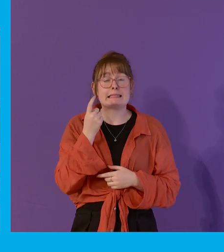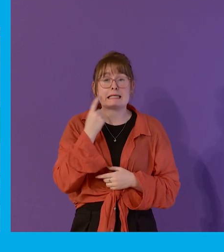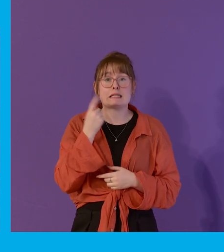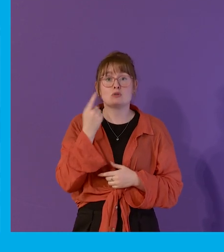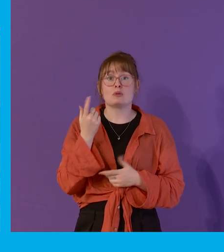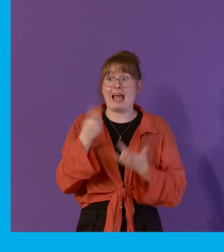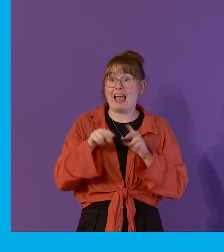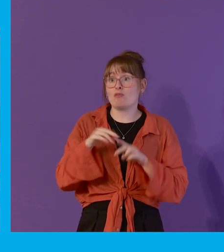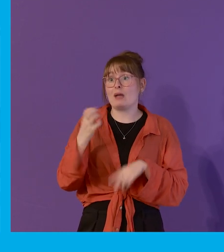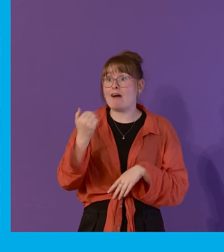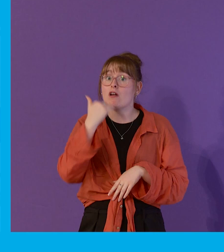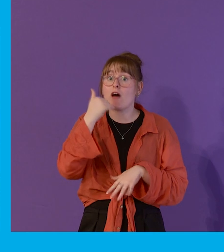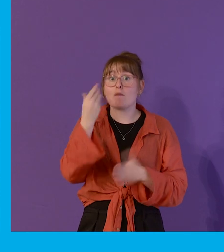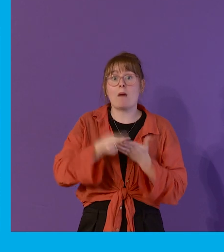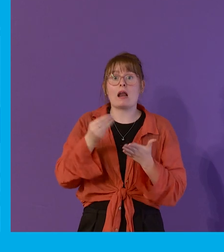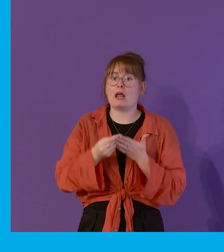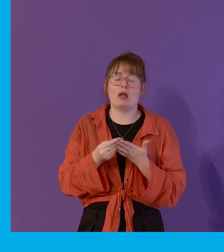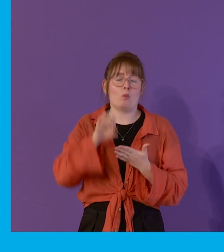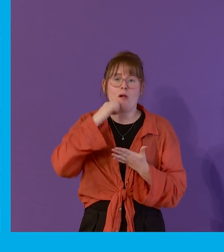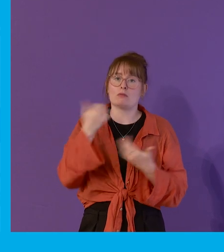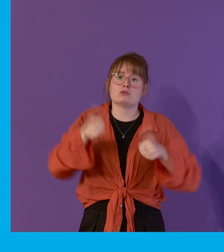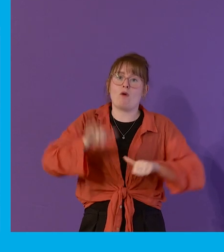you have enough money to do everything that you want